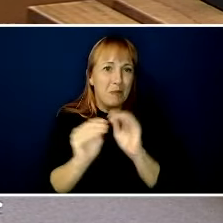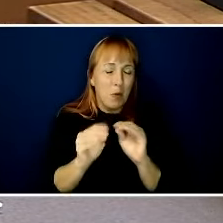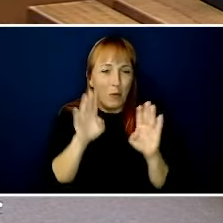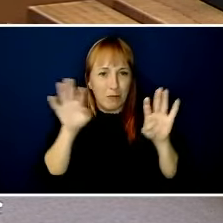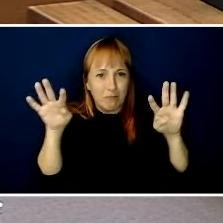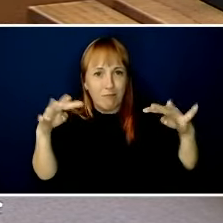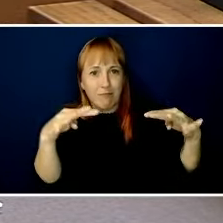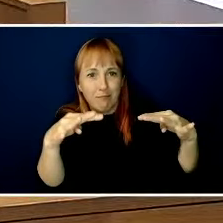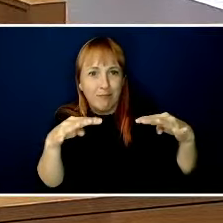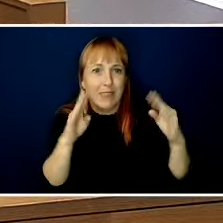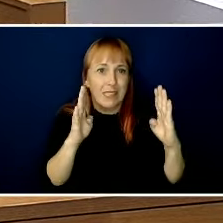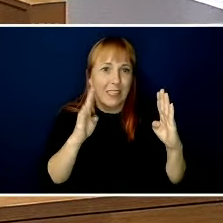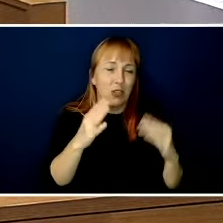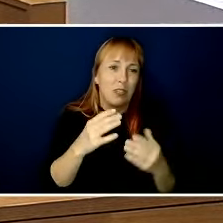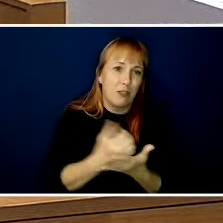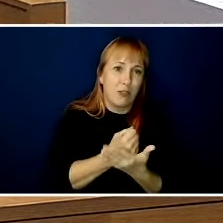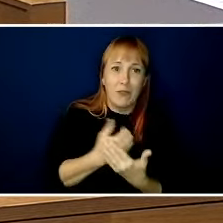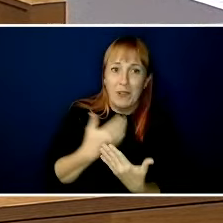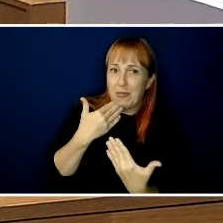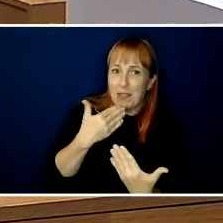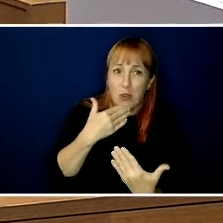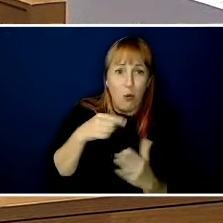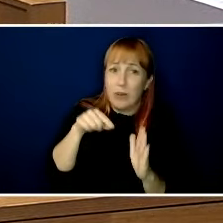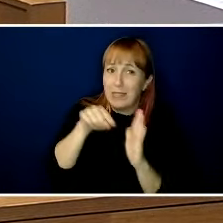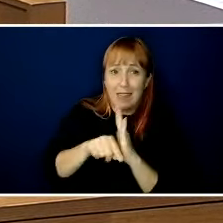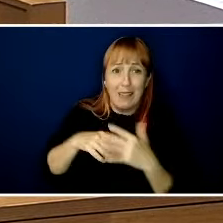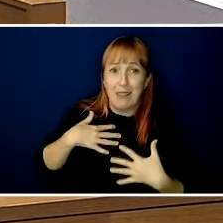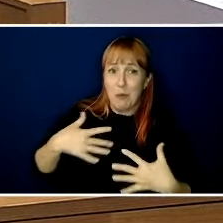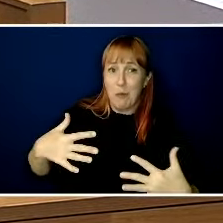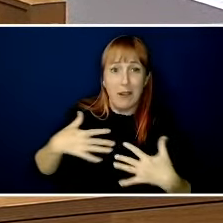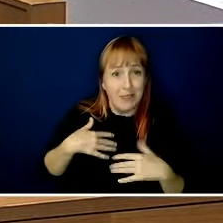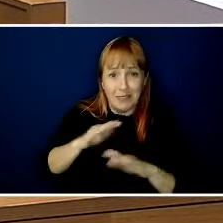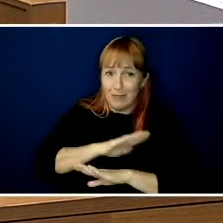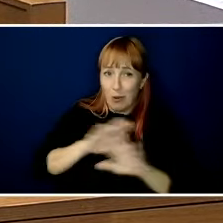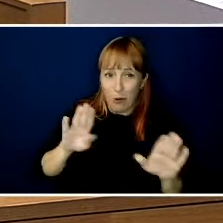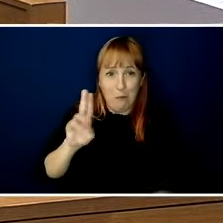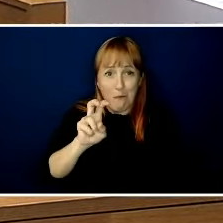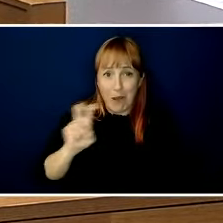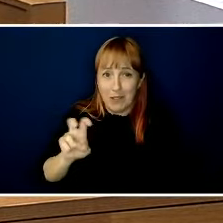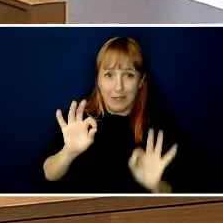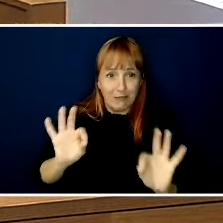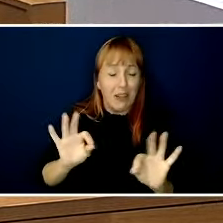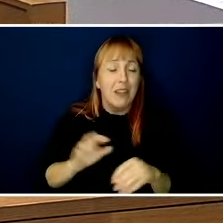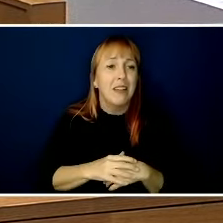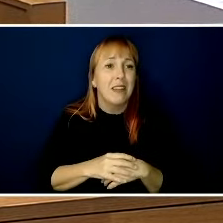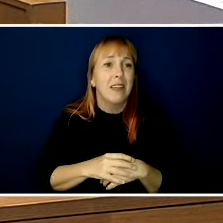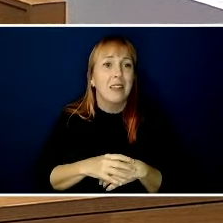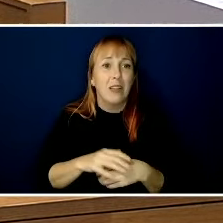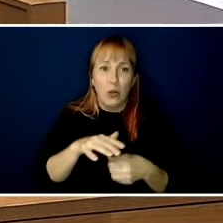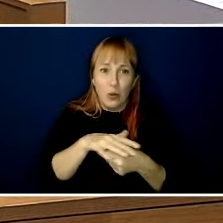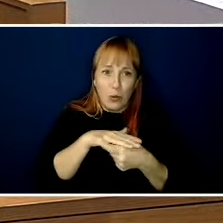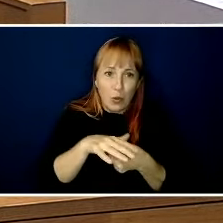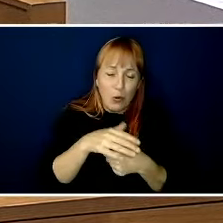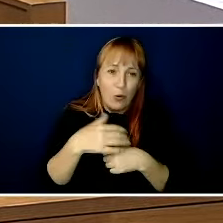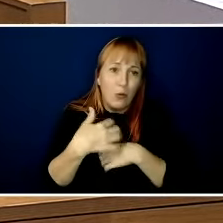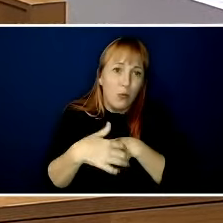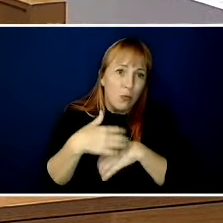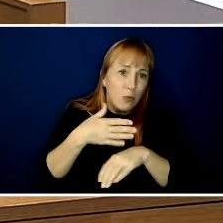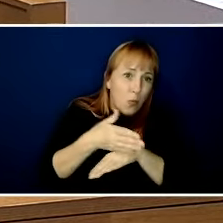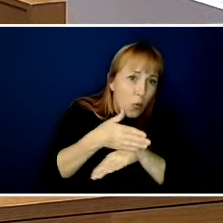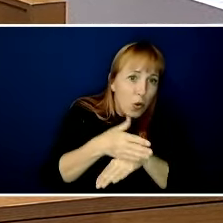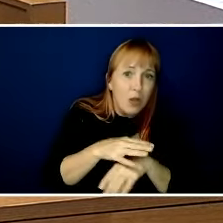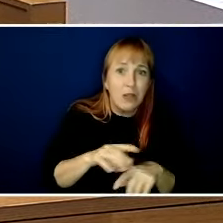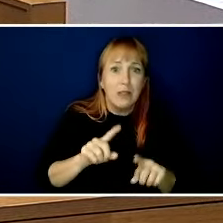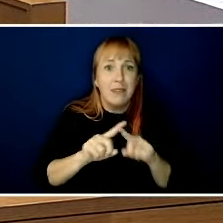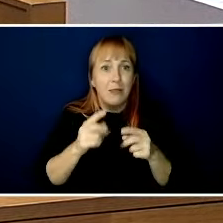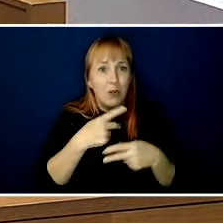it deserves. Thank you, Counselor. That wasn't a buzzkill at all. Lots of local wood products from Ferris Lumber in that building. It's really a beautiful